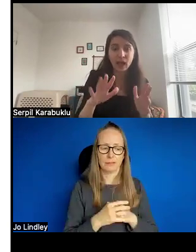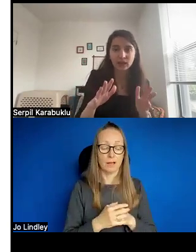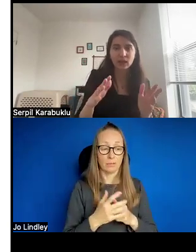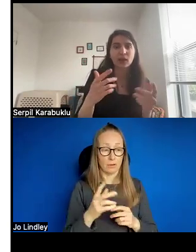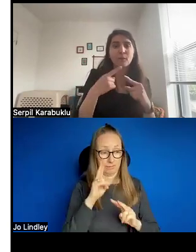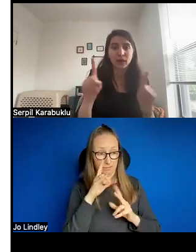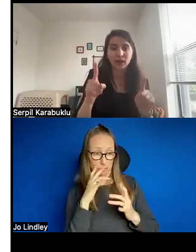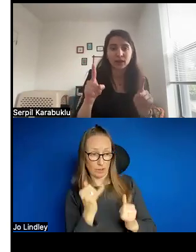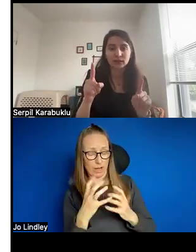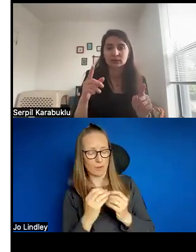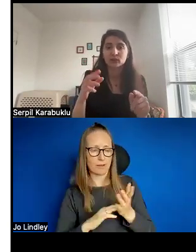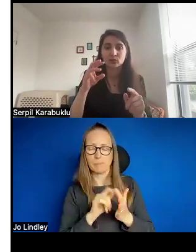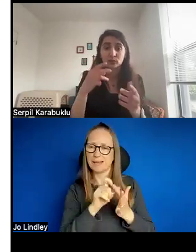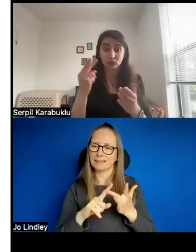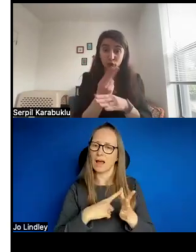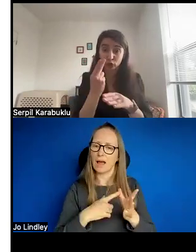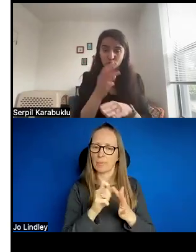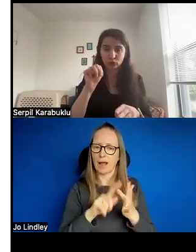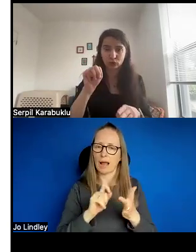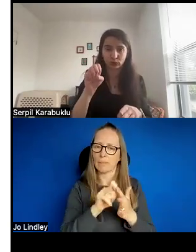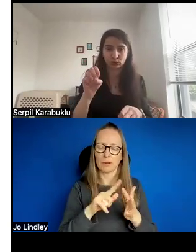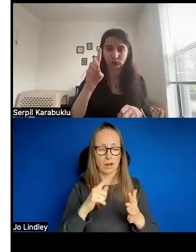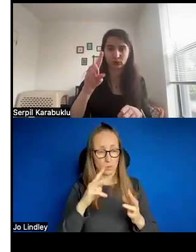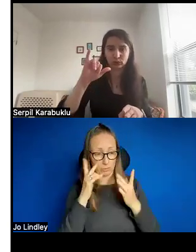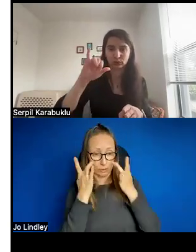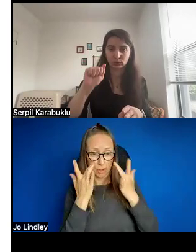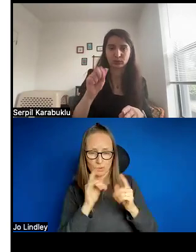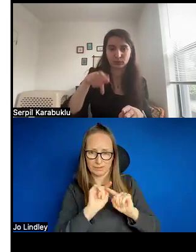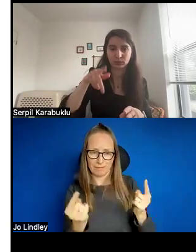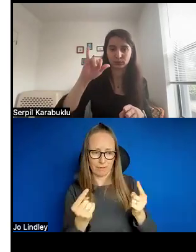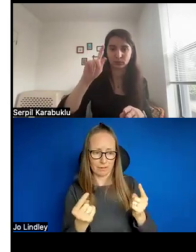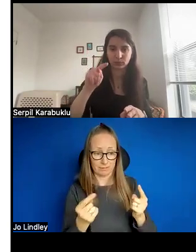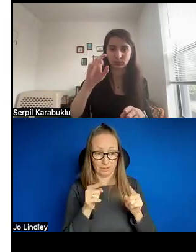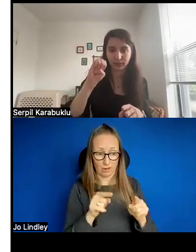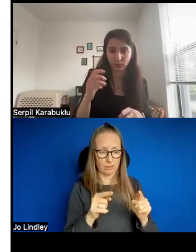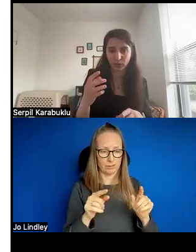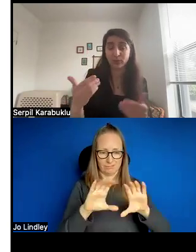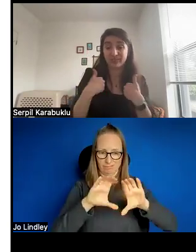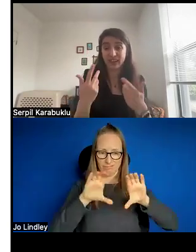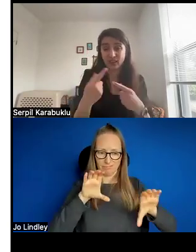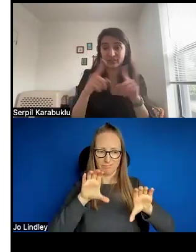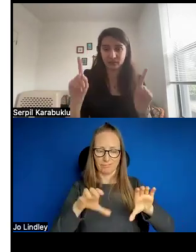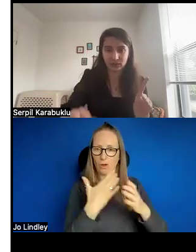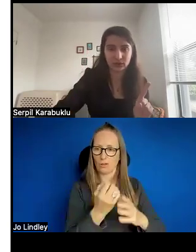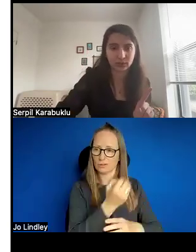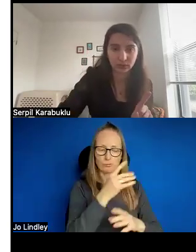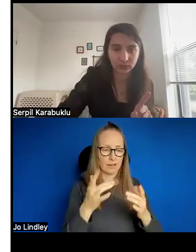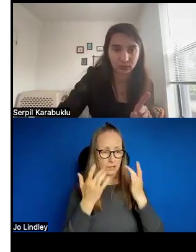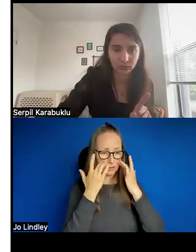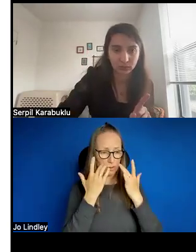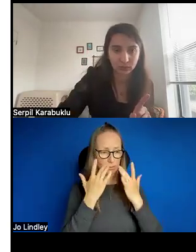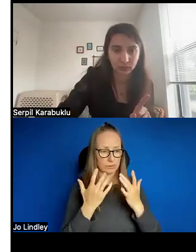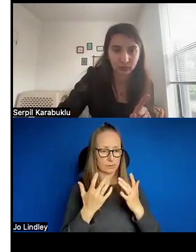we see differences. In this figure, the left panel two figures are from ASL,